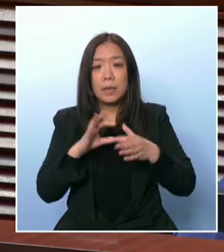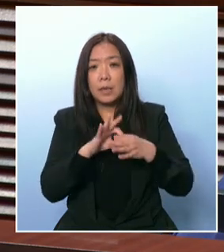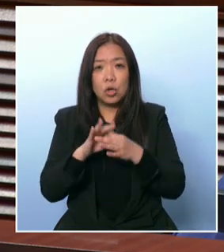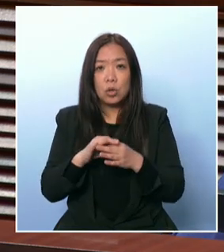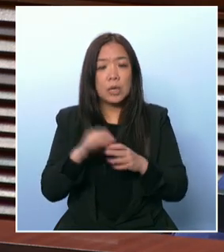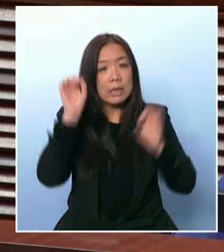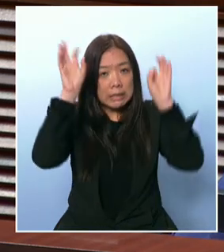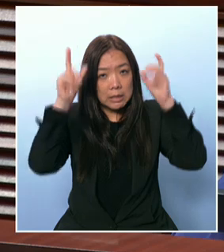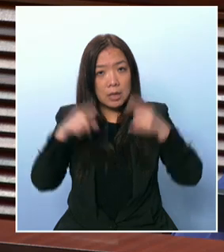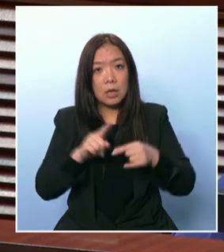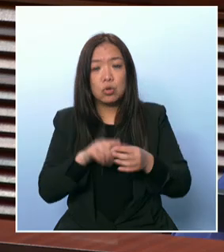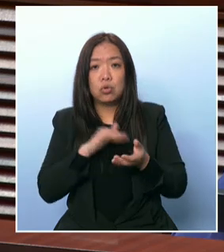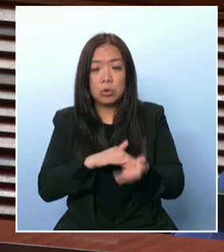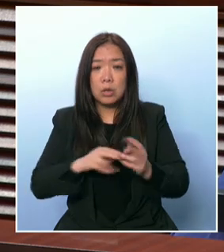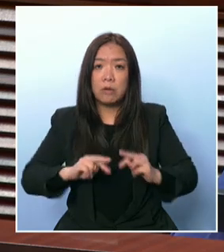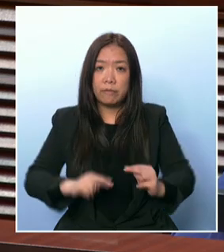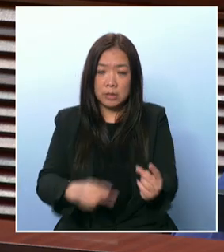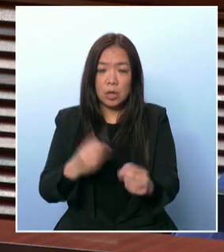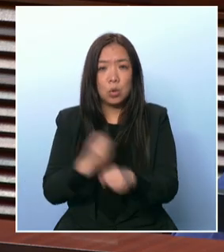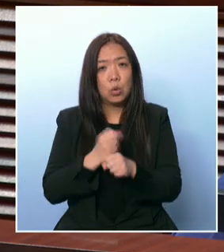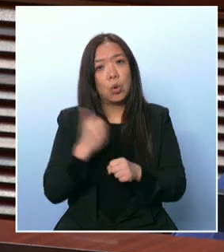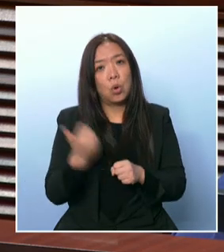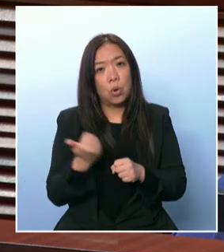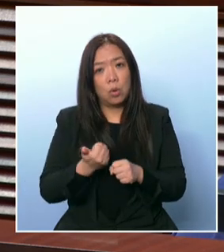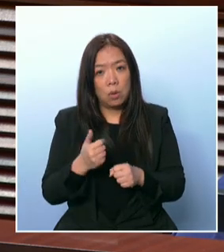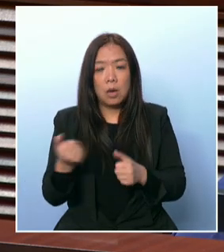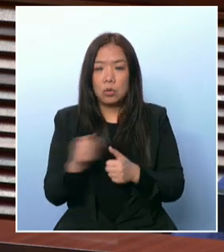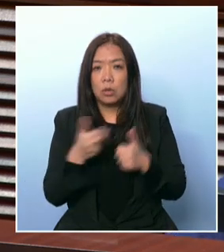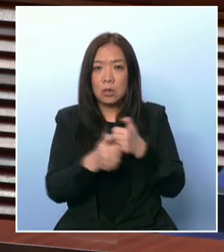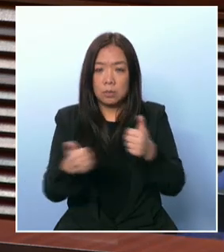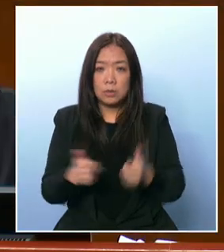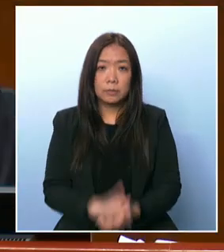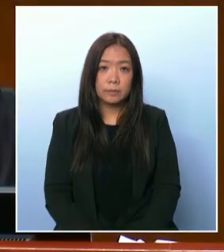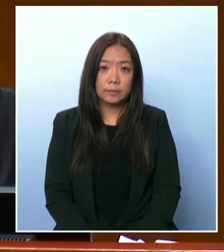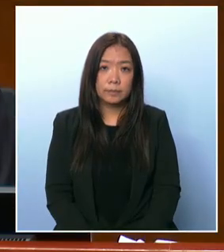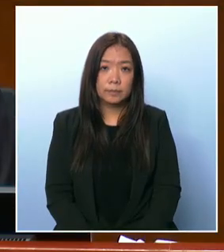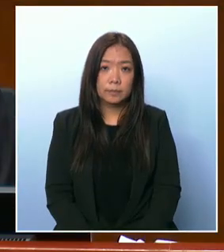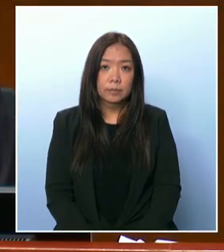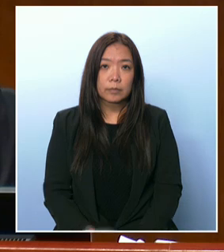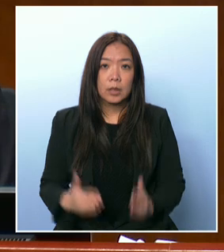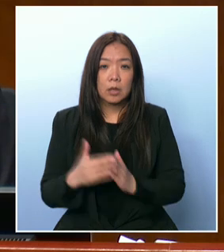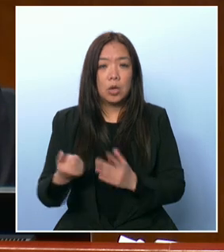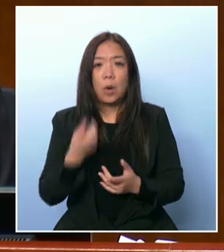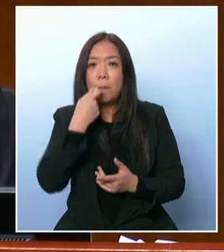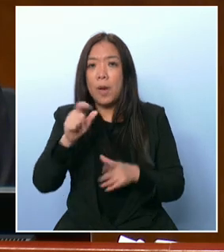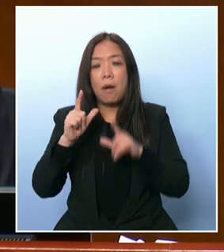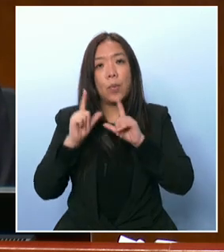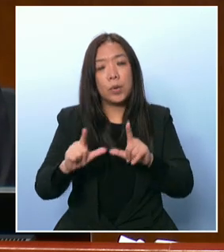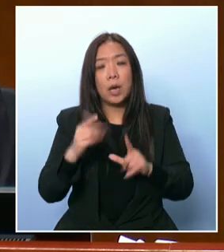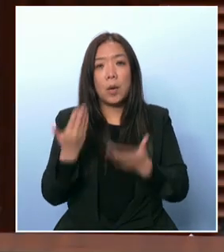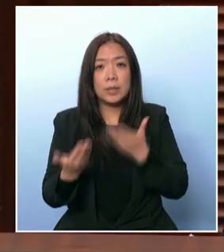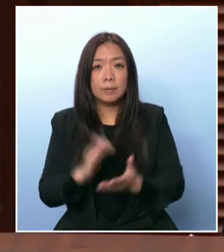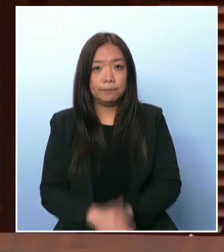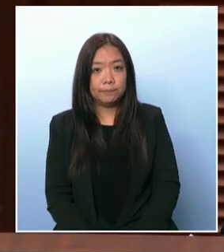Now, once again, I thank the government for accepting the DAB's proposal on developing Chinese medicine industry in Hong Kong.